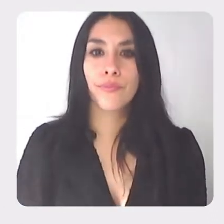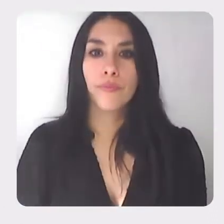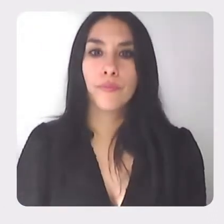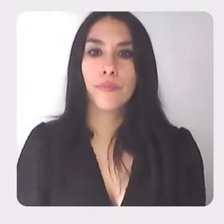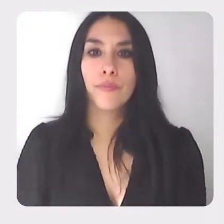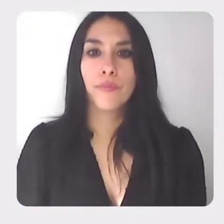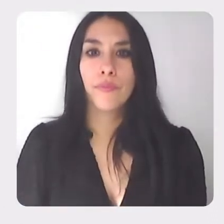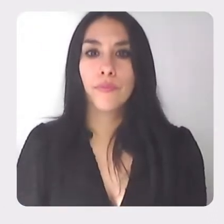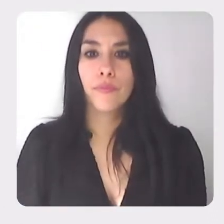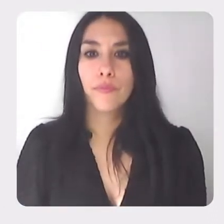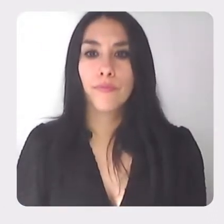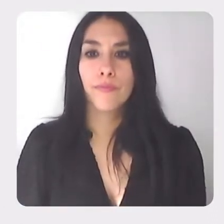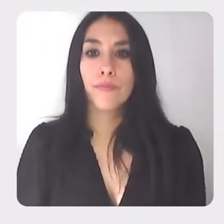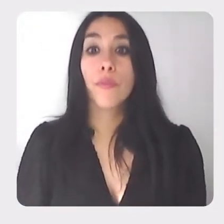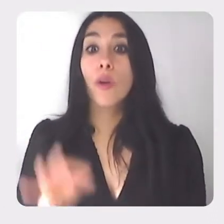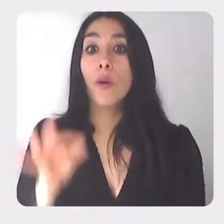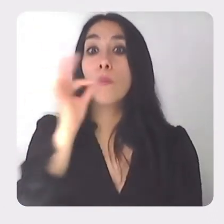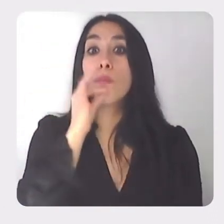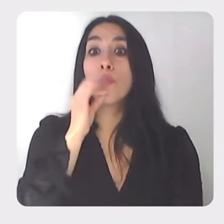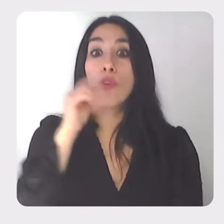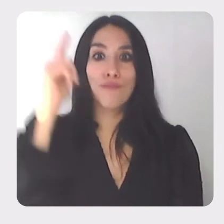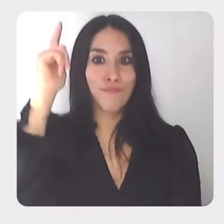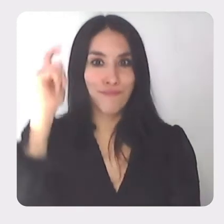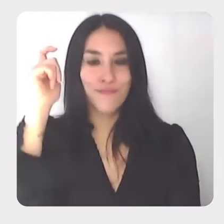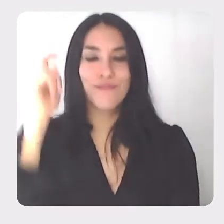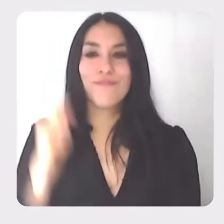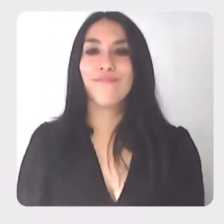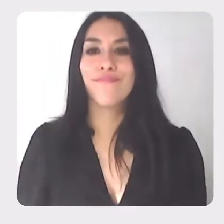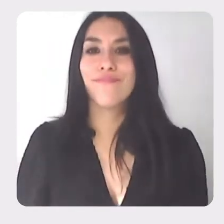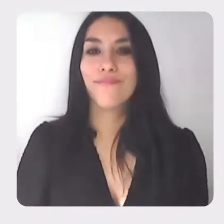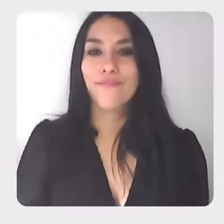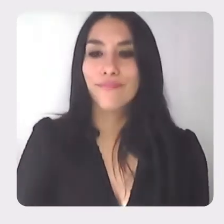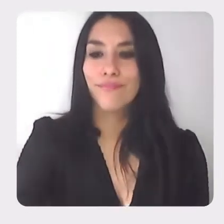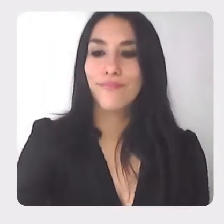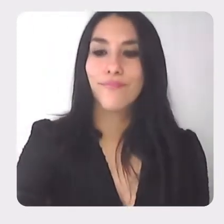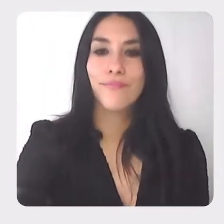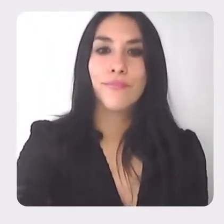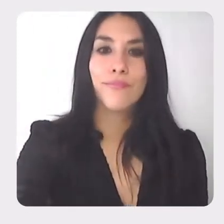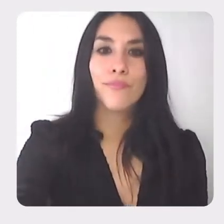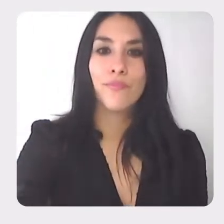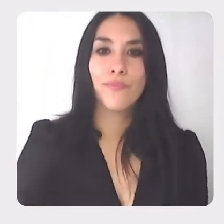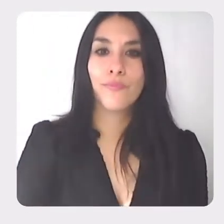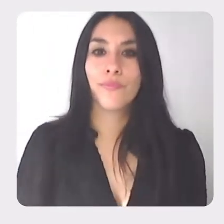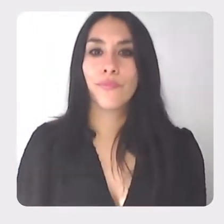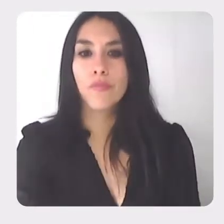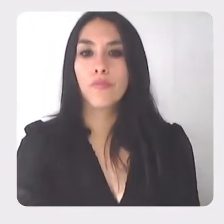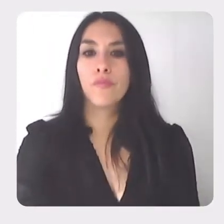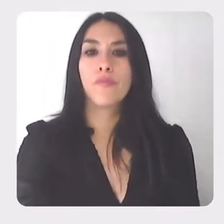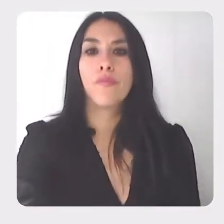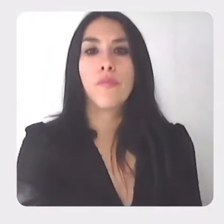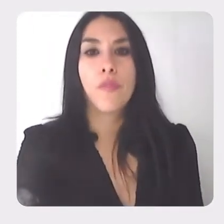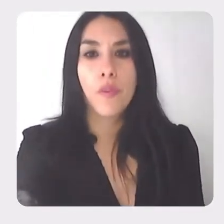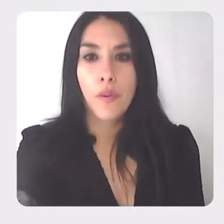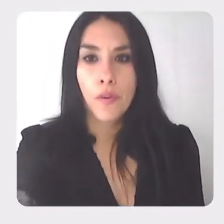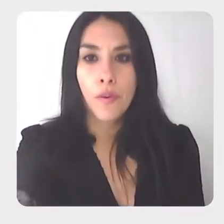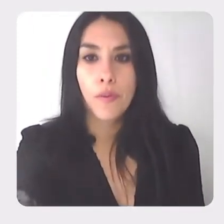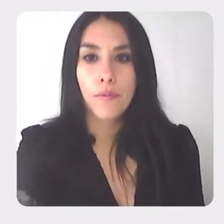Ahora estoy en el canal en inglés. Creo que no habría ningún problema. Así que estaríamos listos. Gracias.